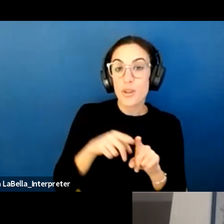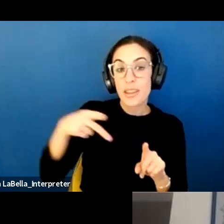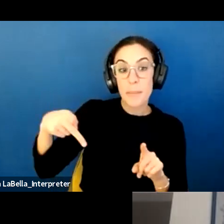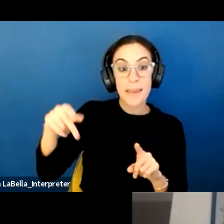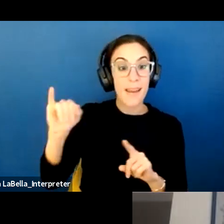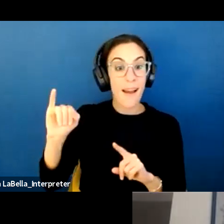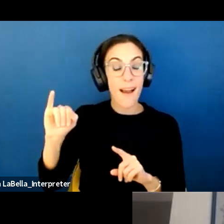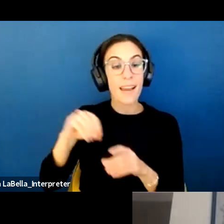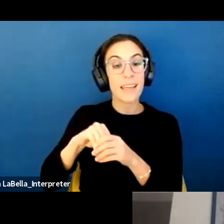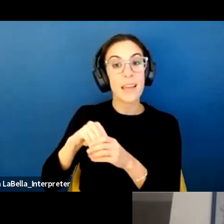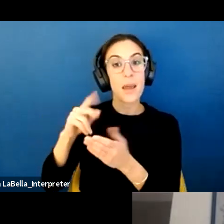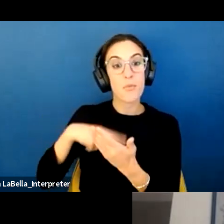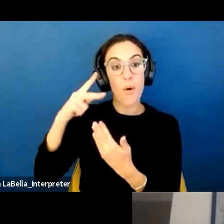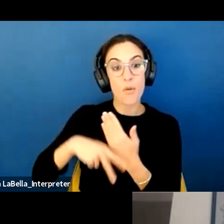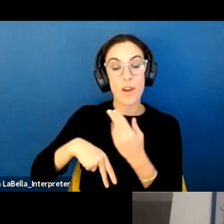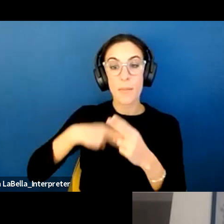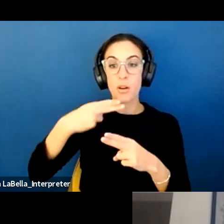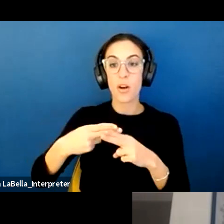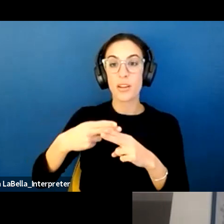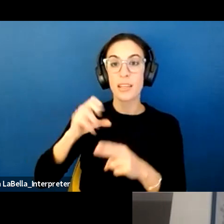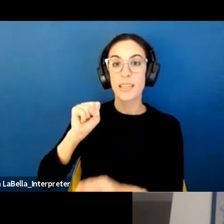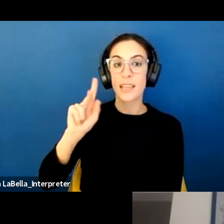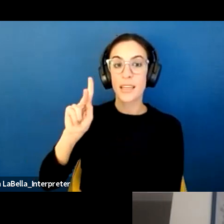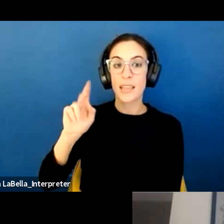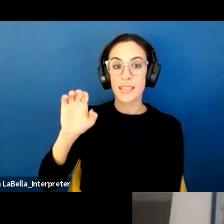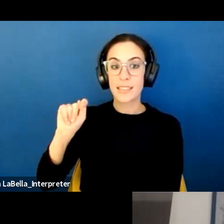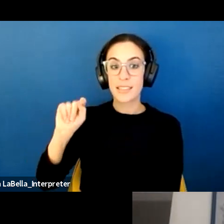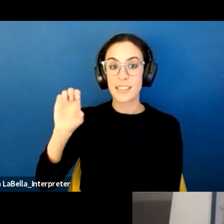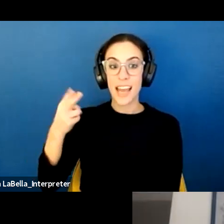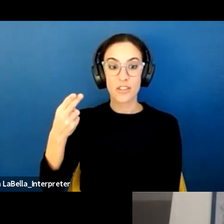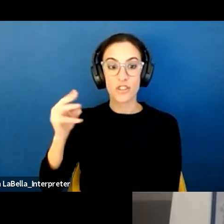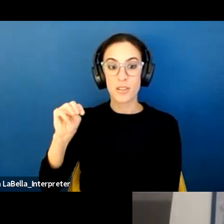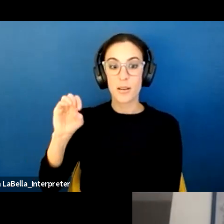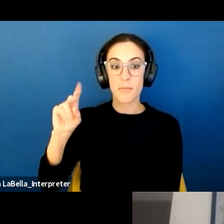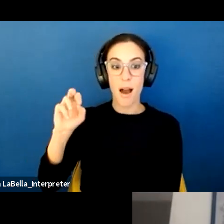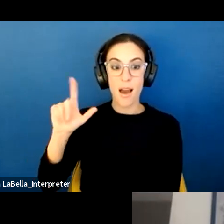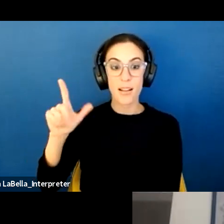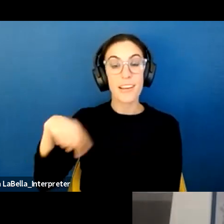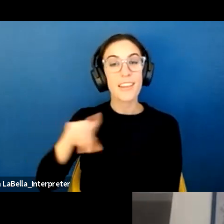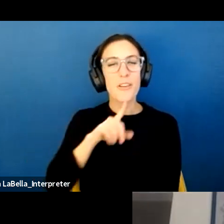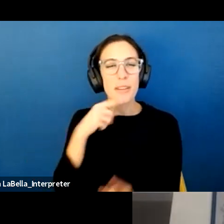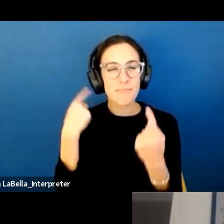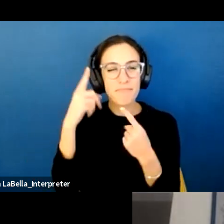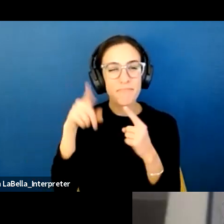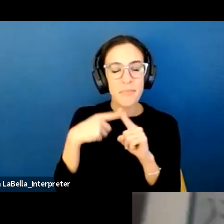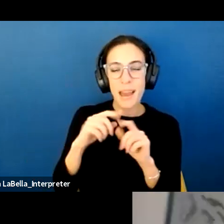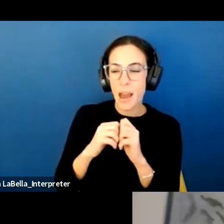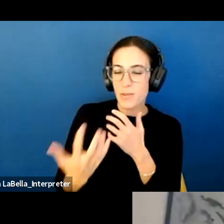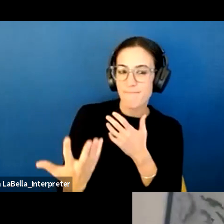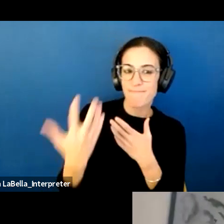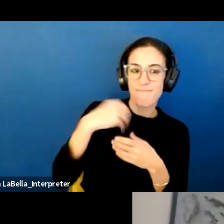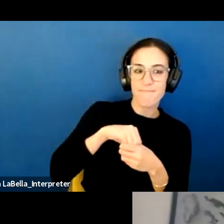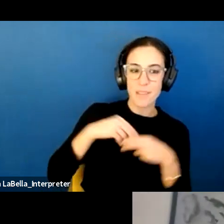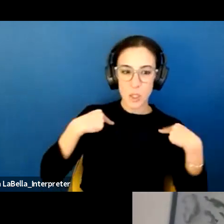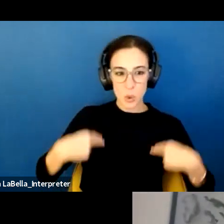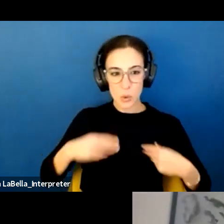a program called Sketch Model. And they're really thinking about how to bring in humanistic disciplines